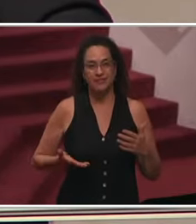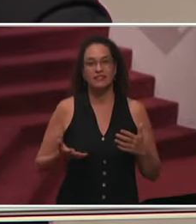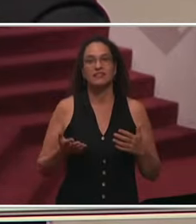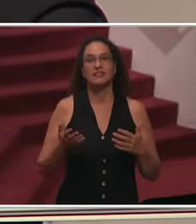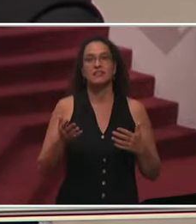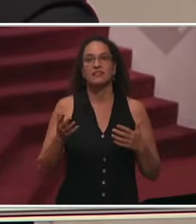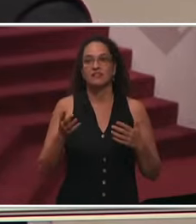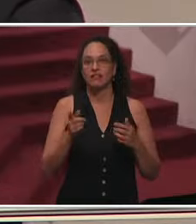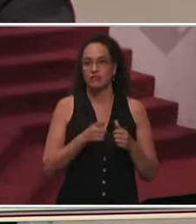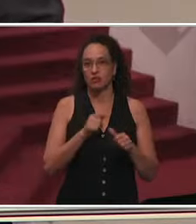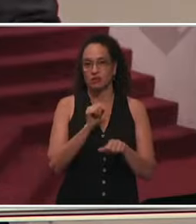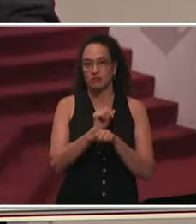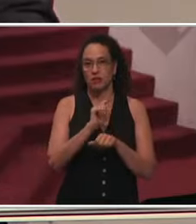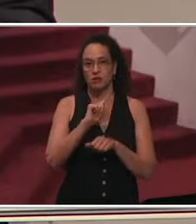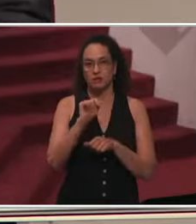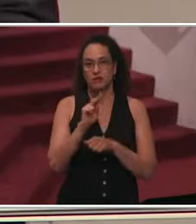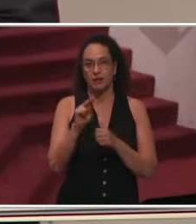Silver Steppers.